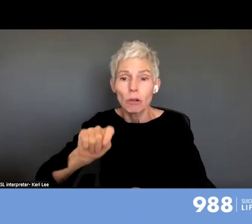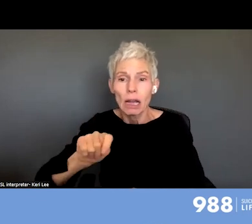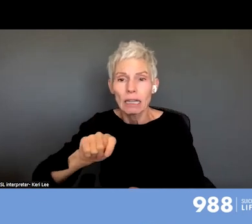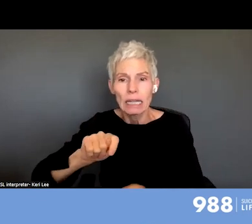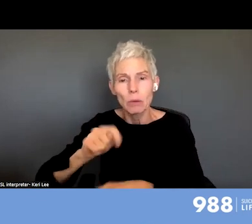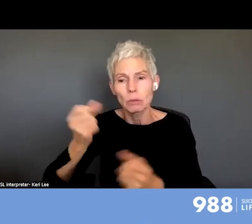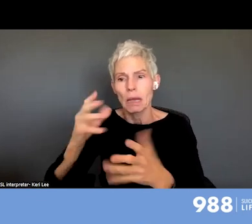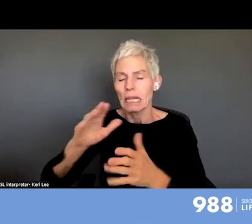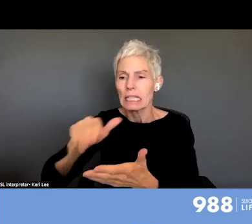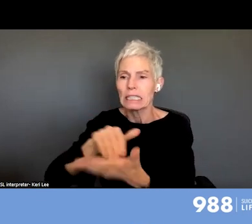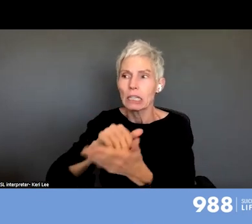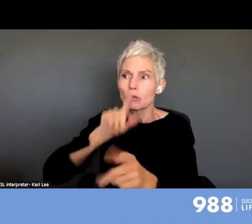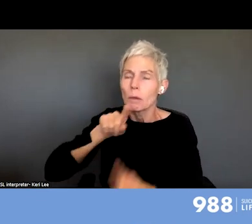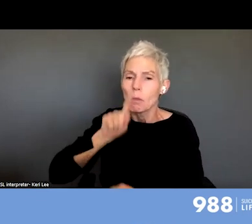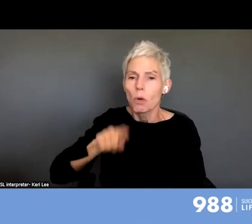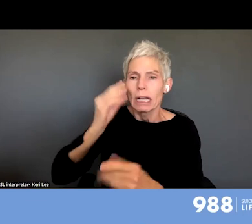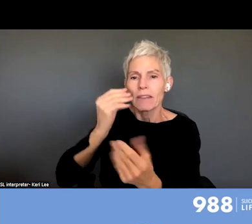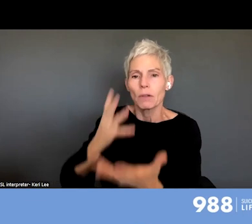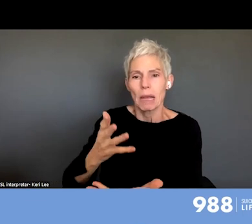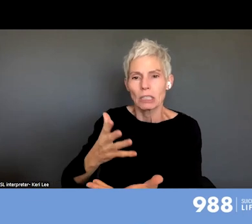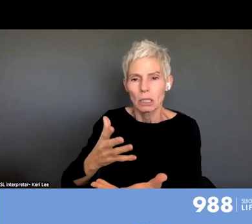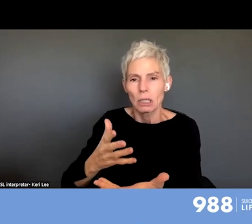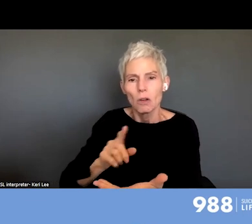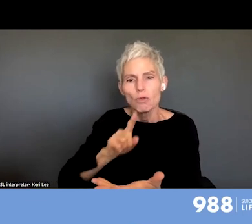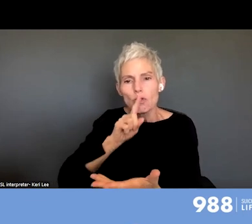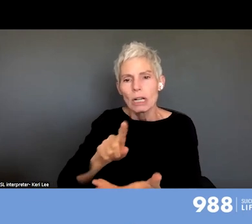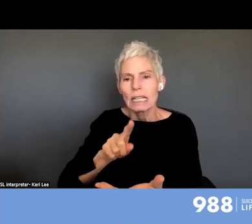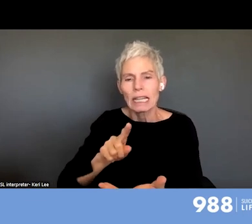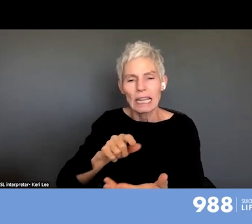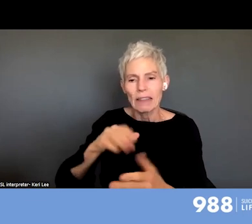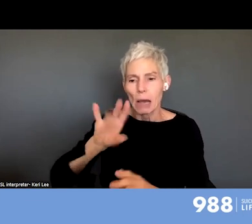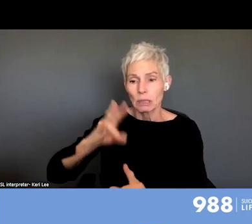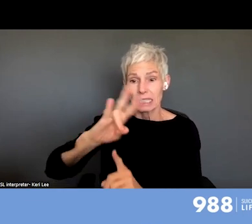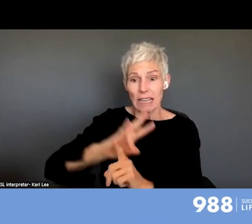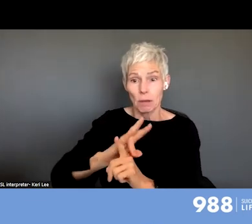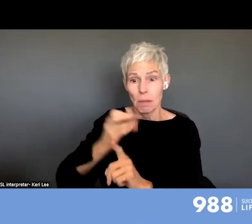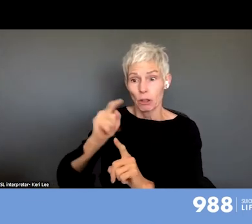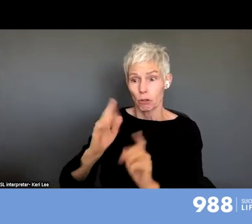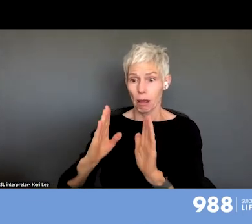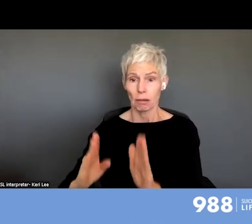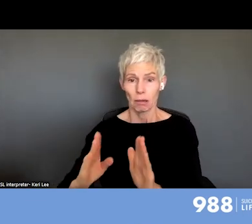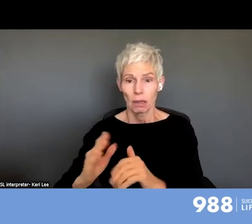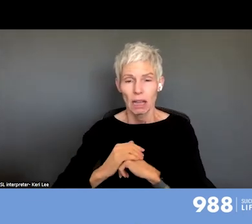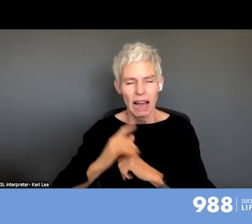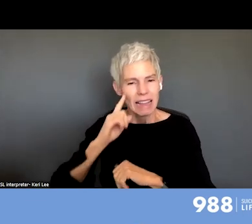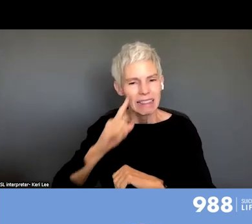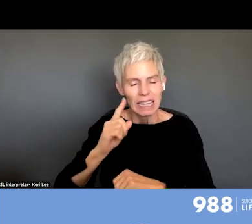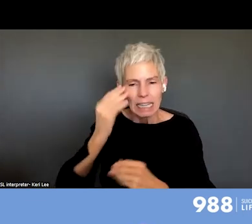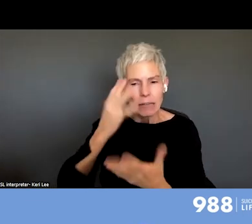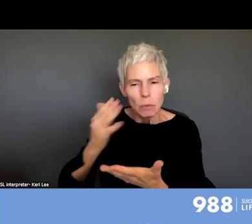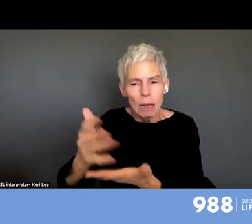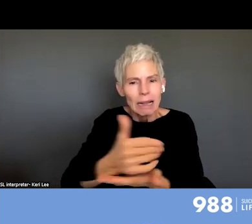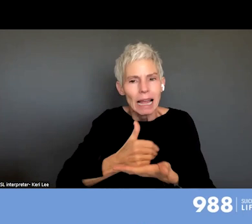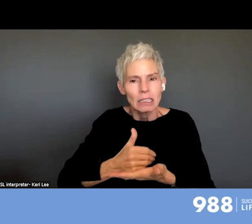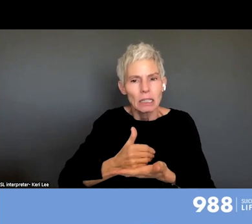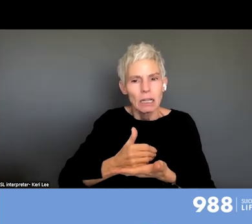but it also was a very truncated period. That 988 state planning grant was a 7-month grant. And I don't even think data collection wasn't even for